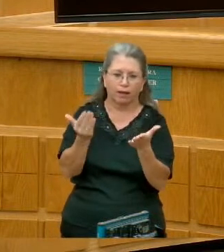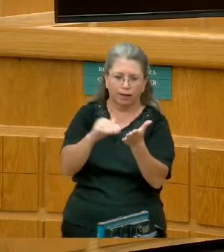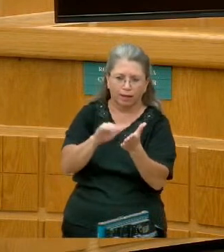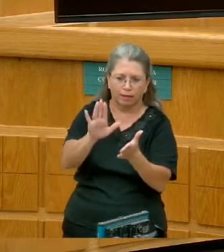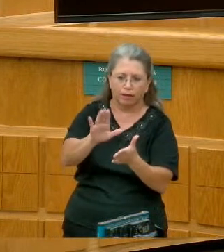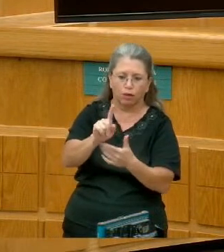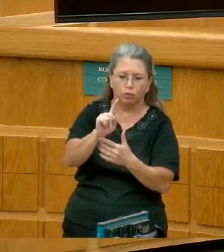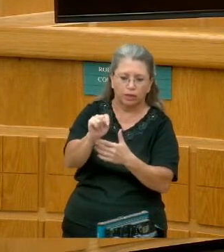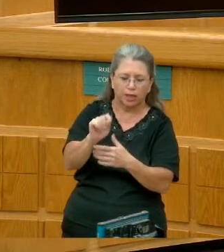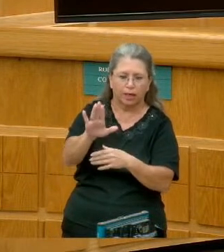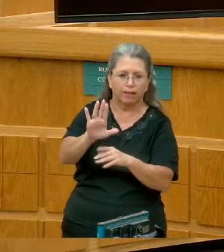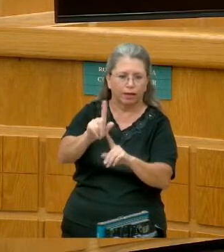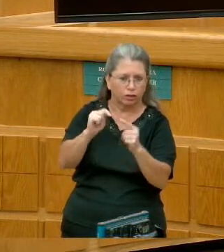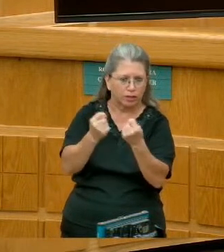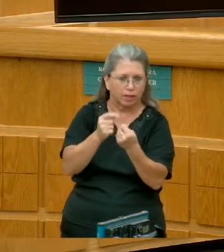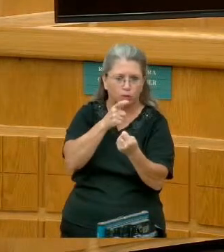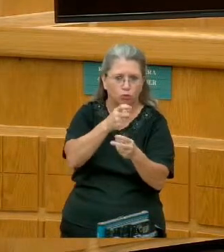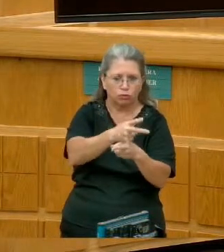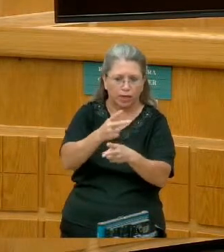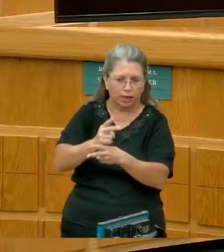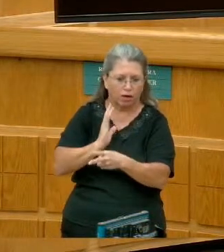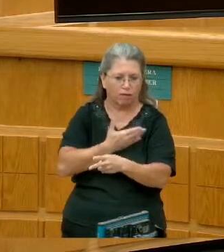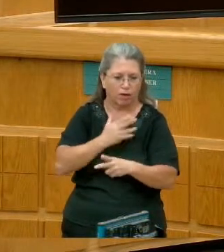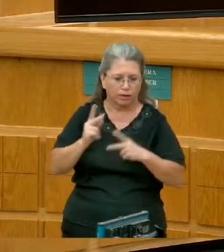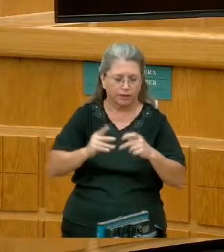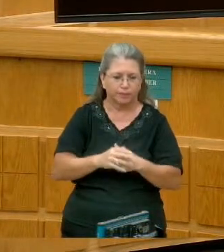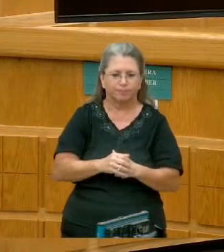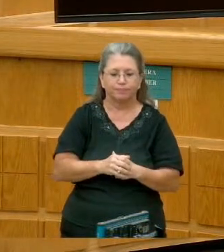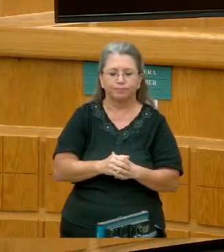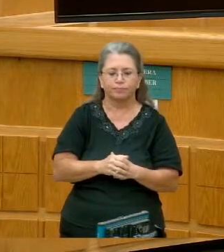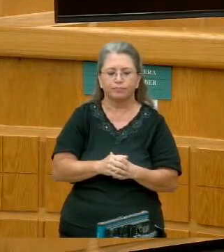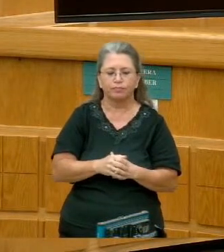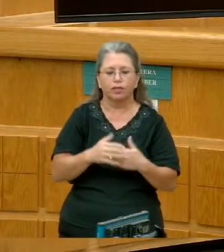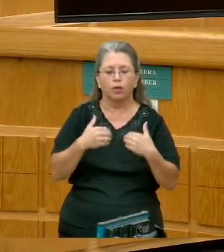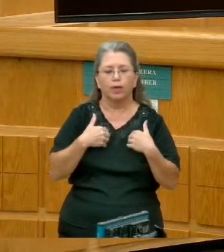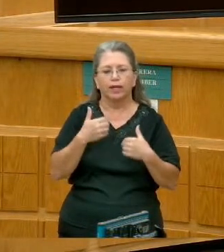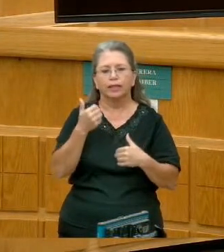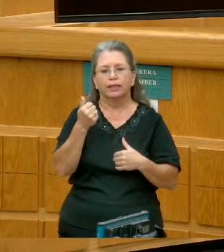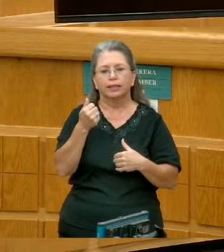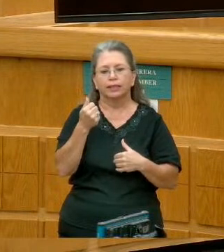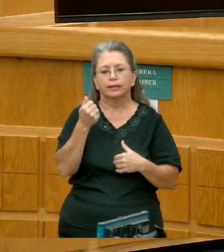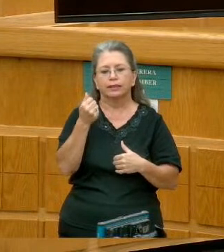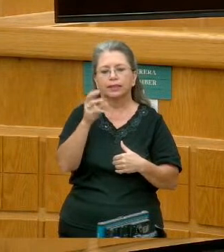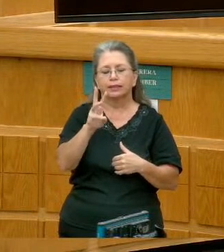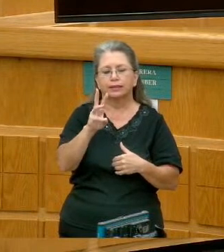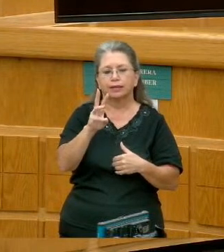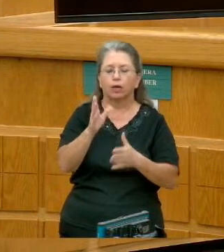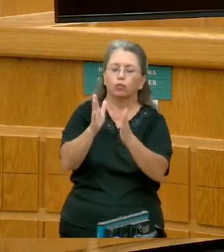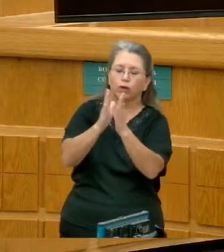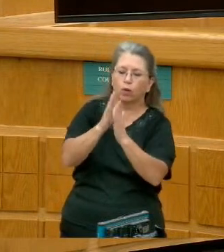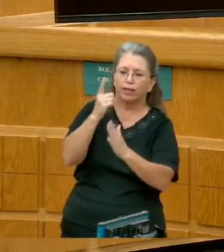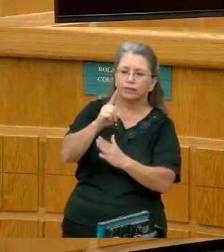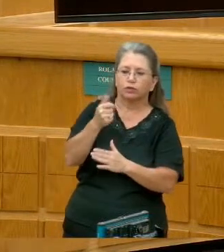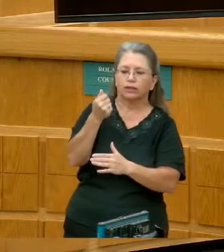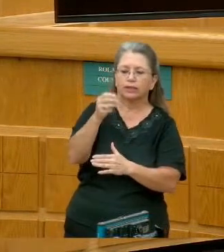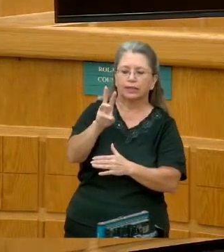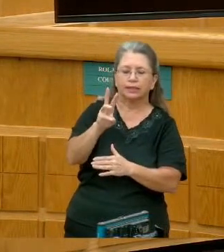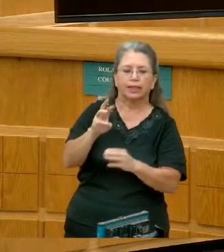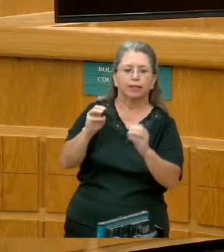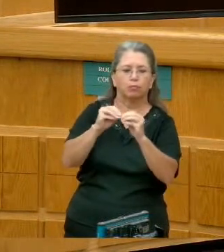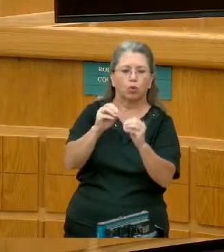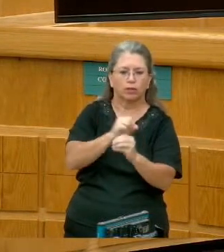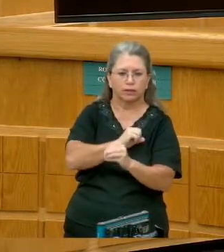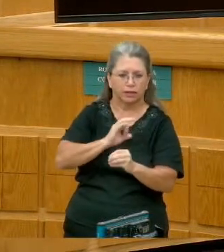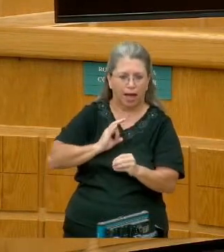care of our citizens. We had 16 initial requests of staff from CCMC. They have over 40 that they've